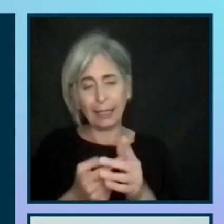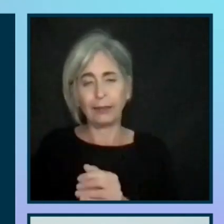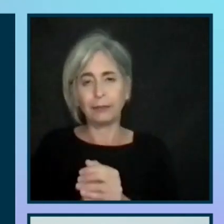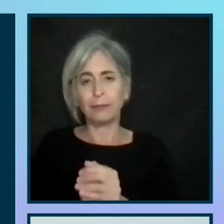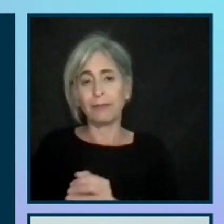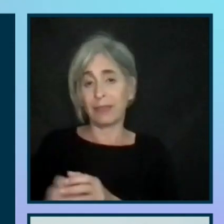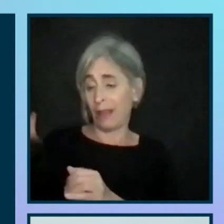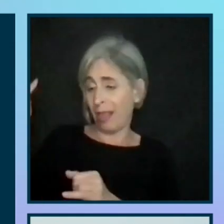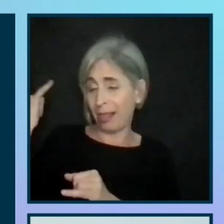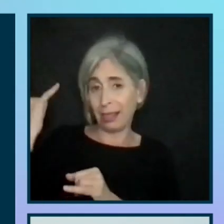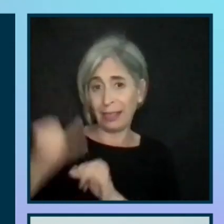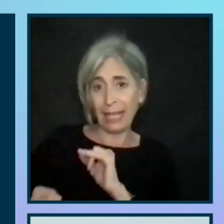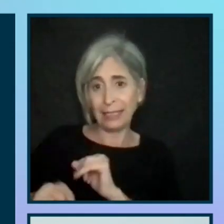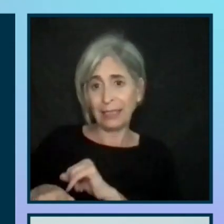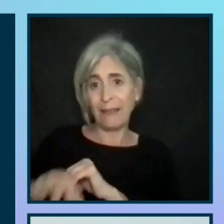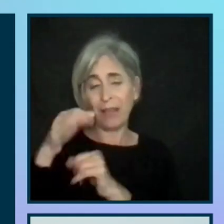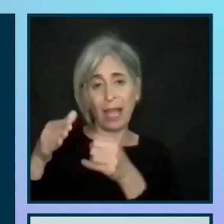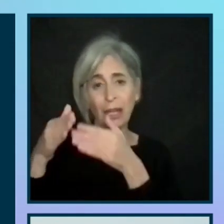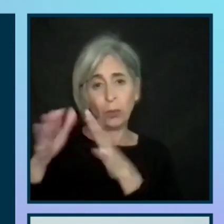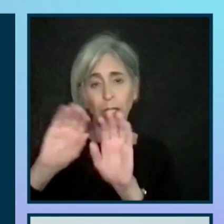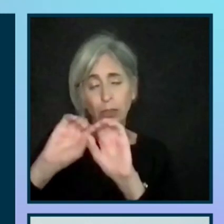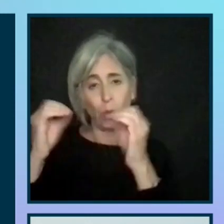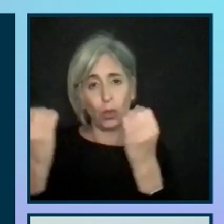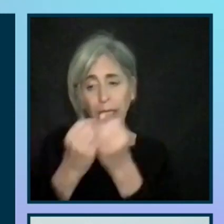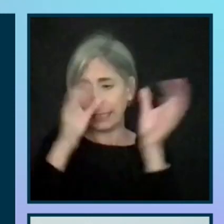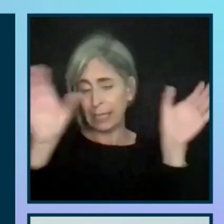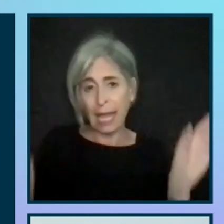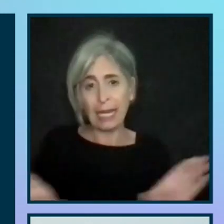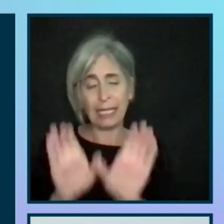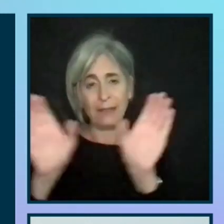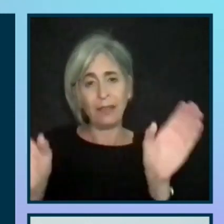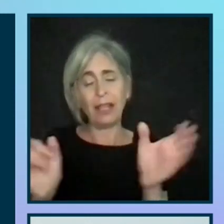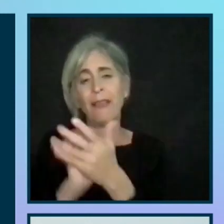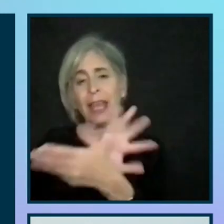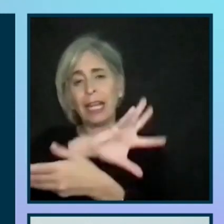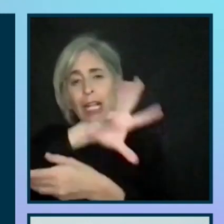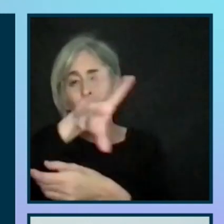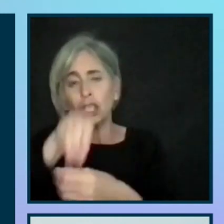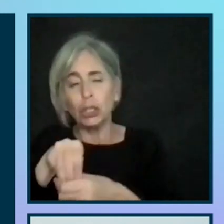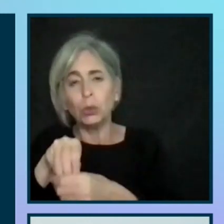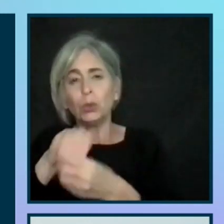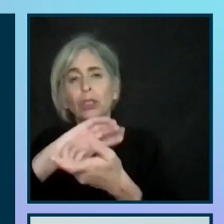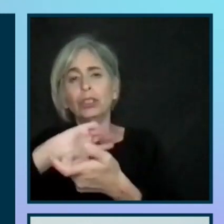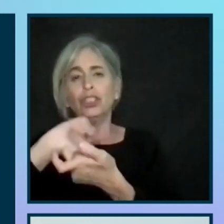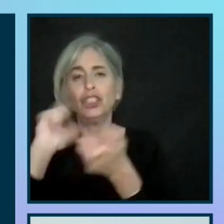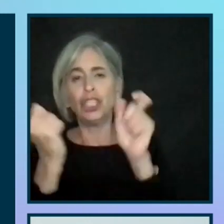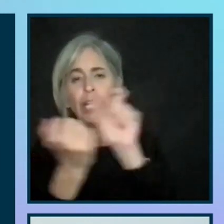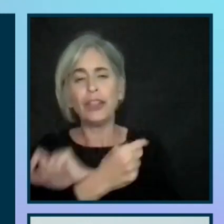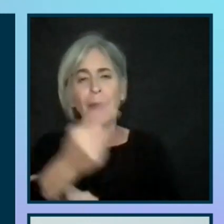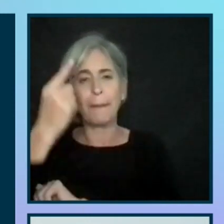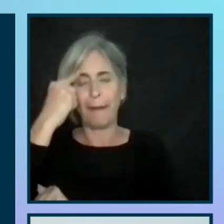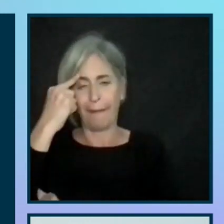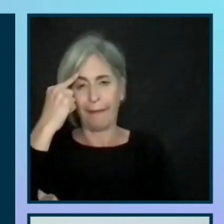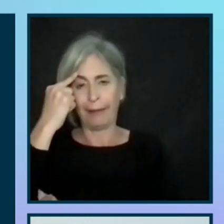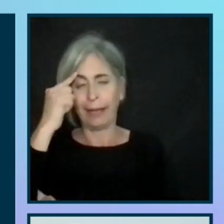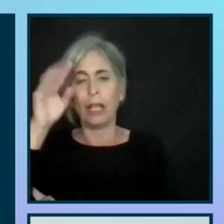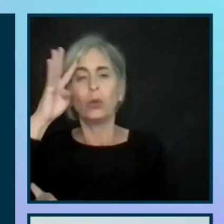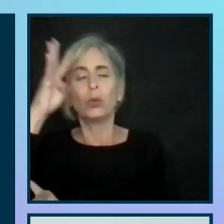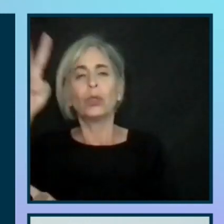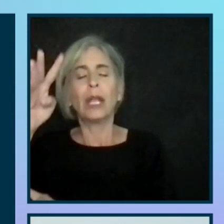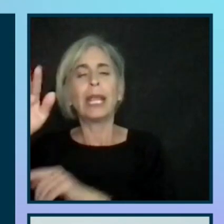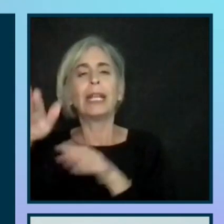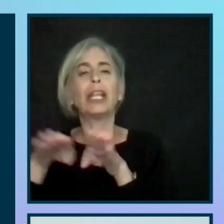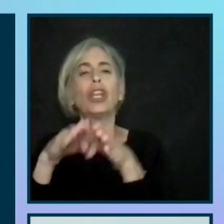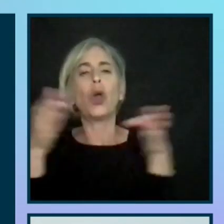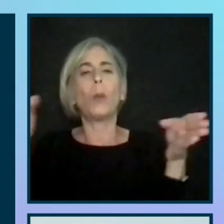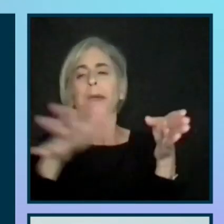Lastly, find ways to organize activities that nurture an inclusive mindset. Come up with ways to create an open space to